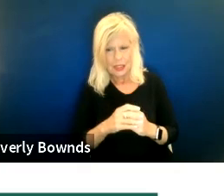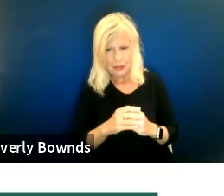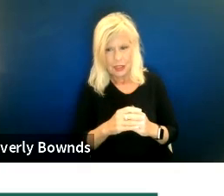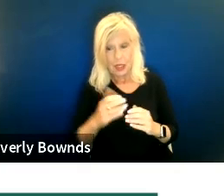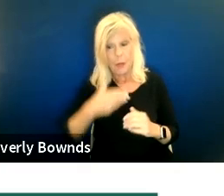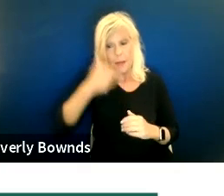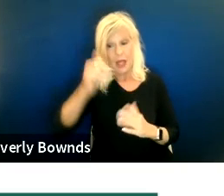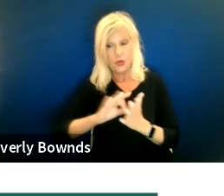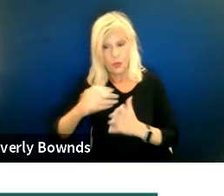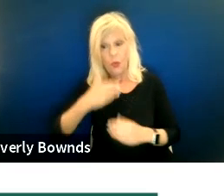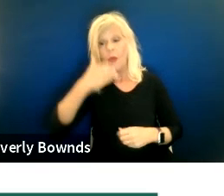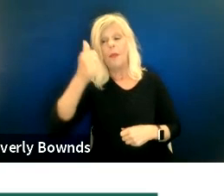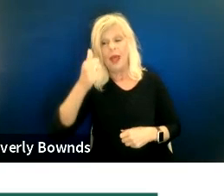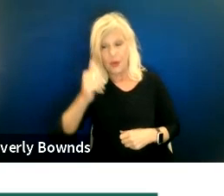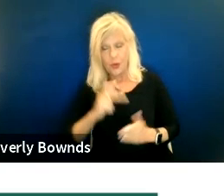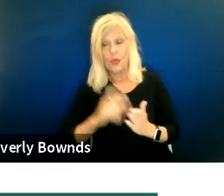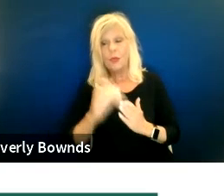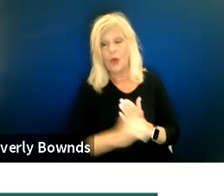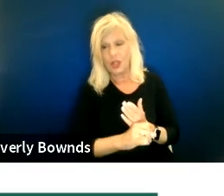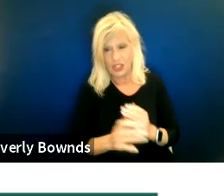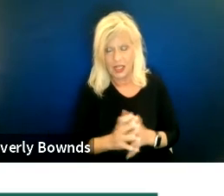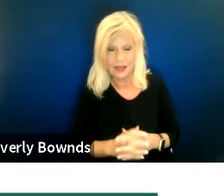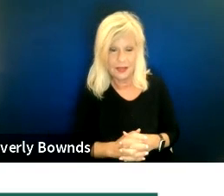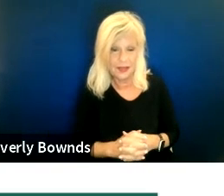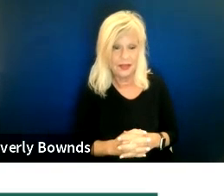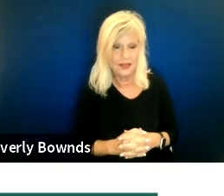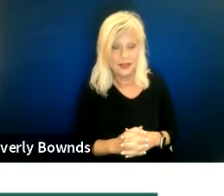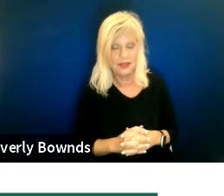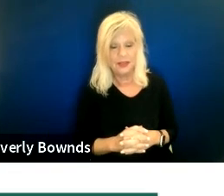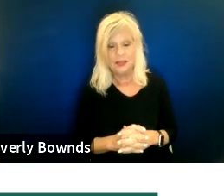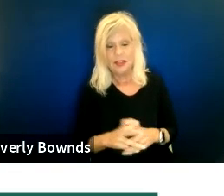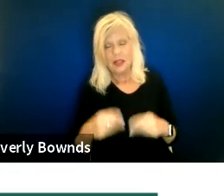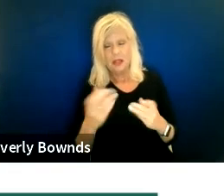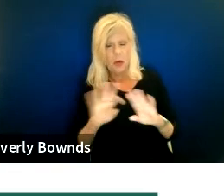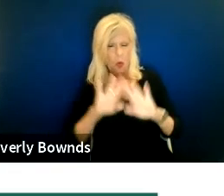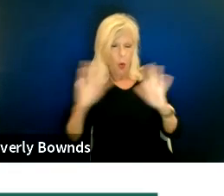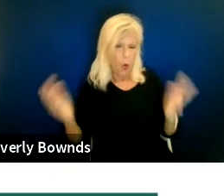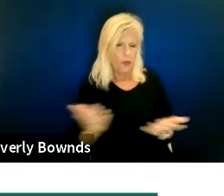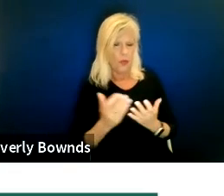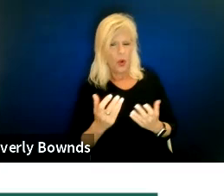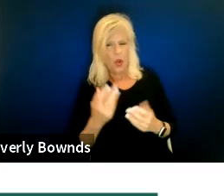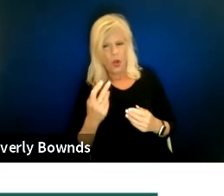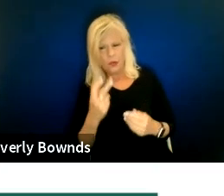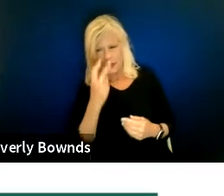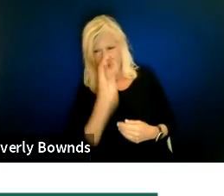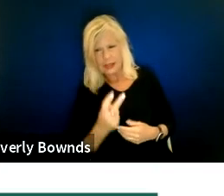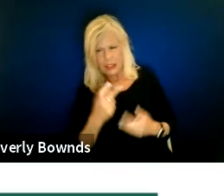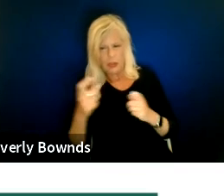it is. But I just wanted to give you a very overall sense of where things are right now. And